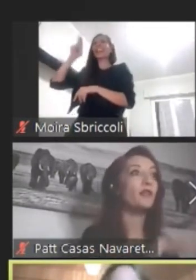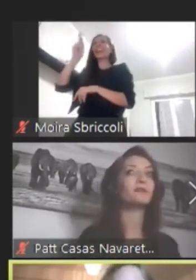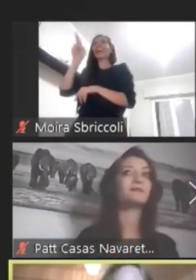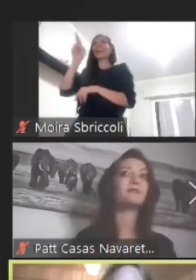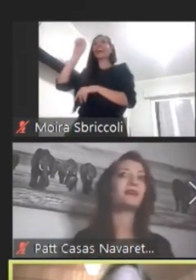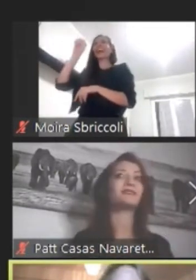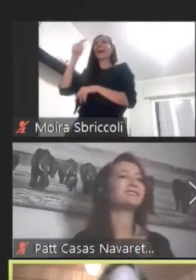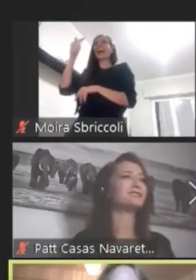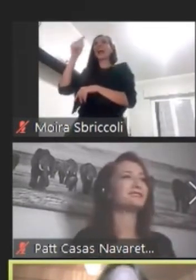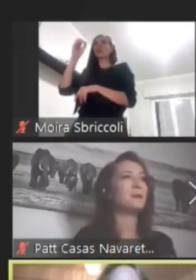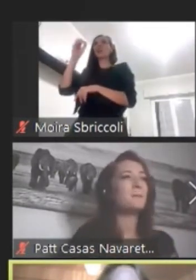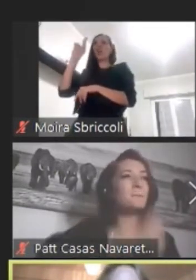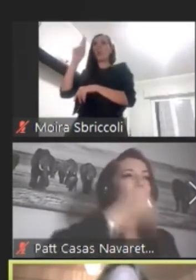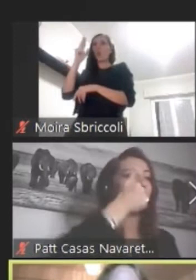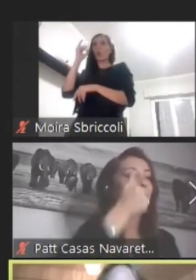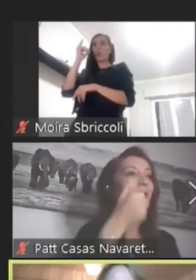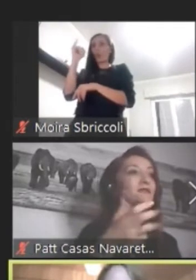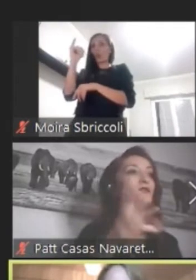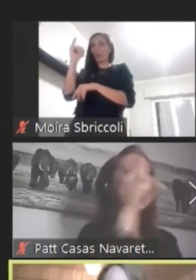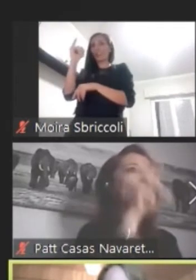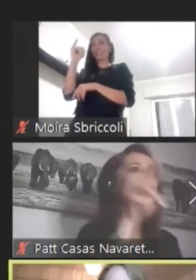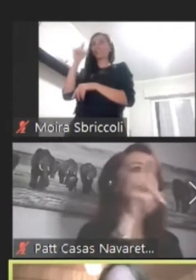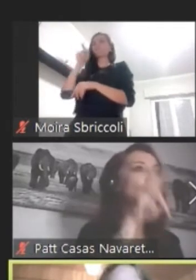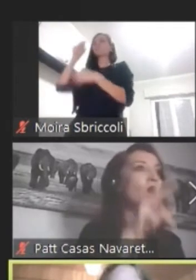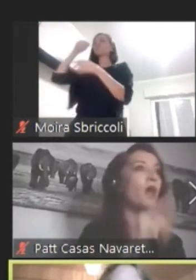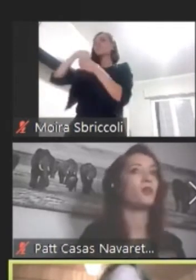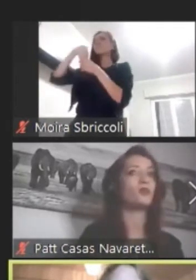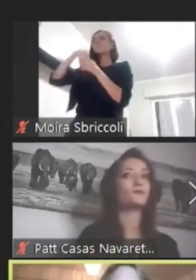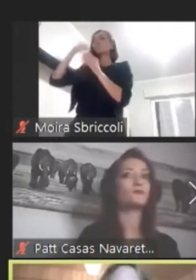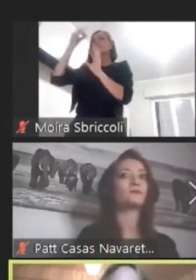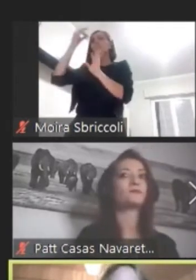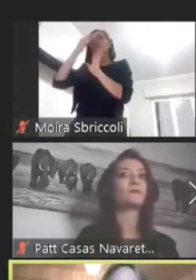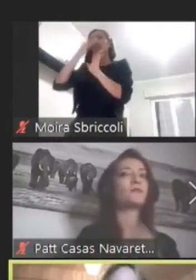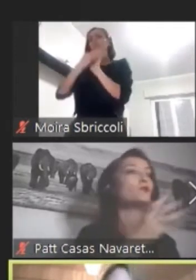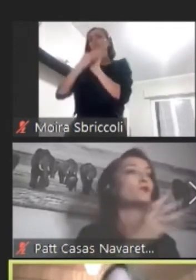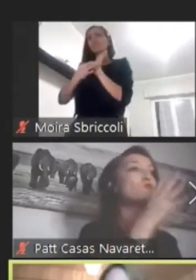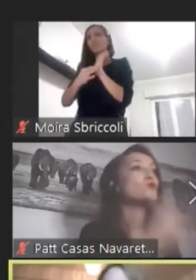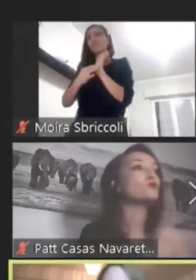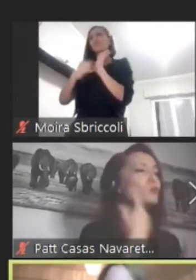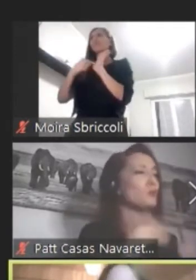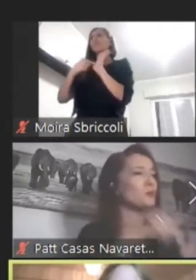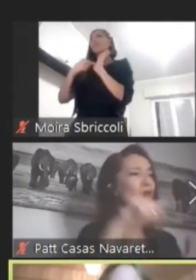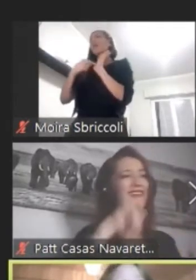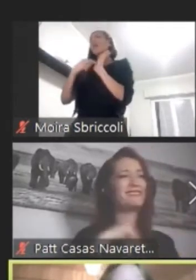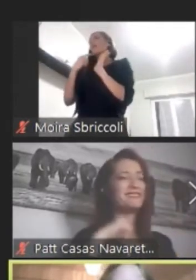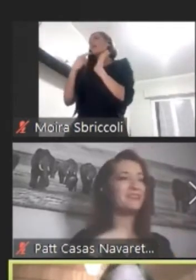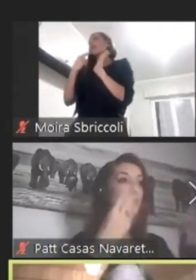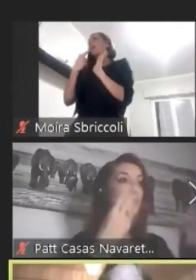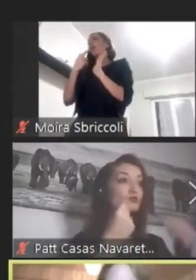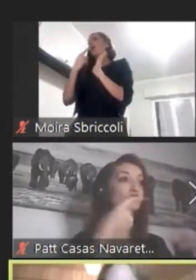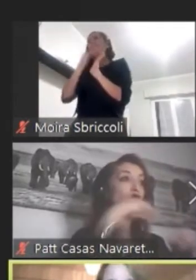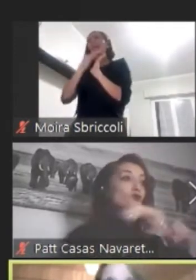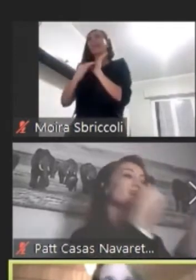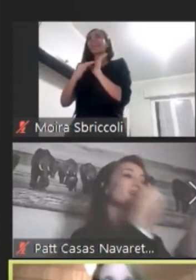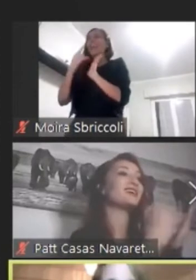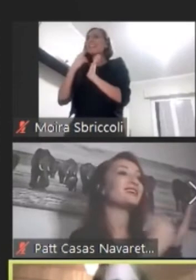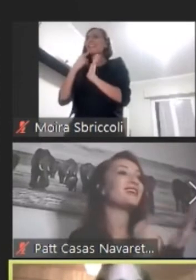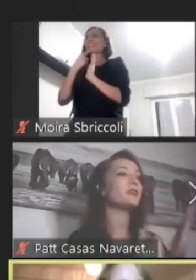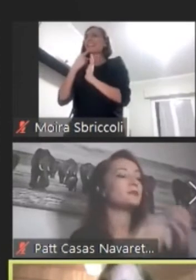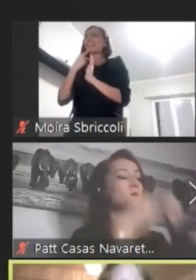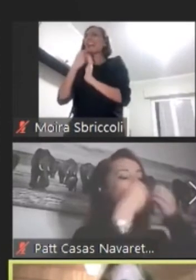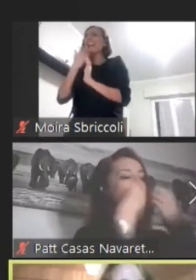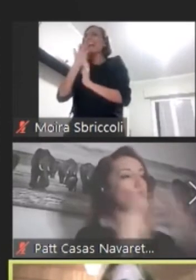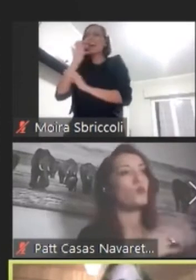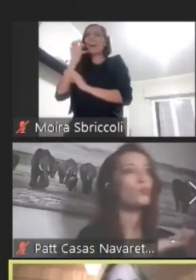with great ingredients. It's not only an antioxidant powerhouse that